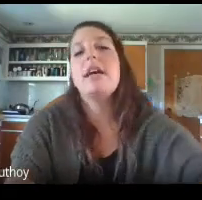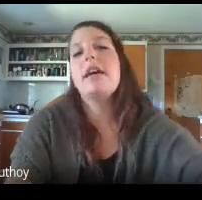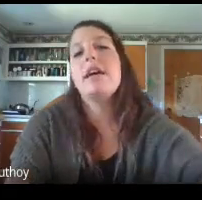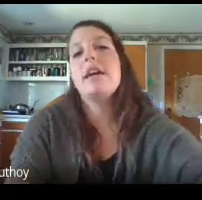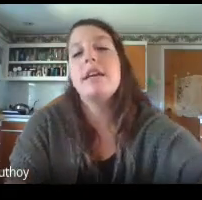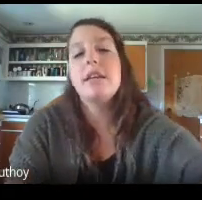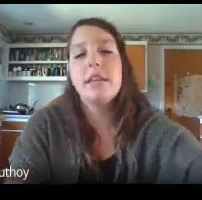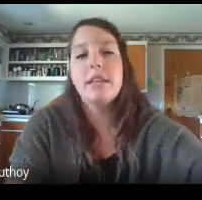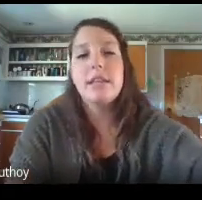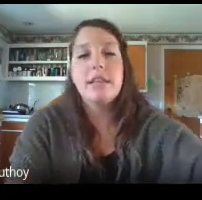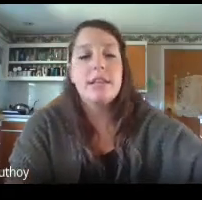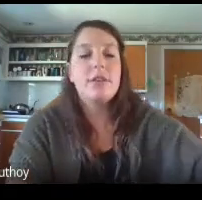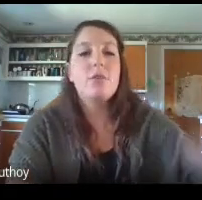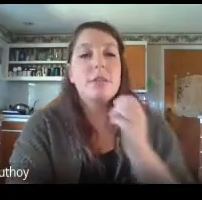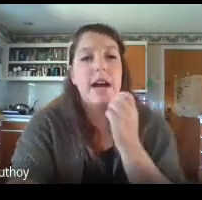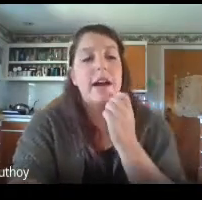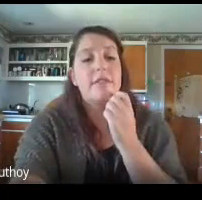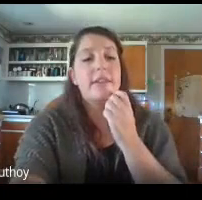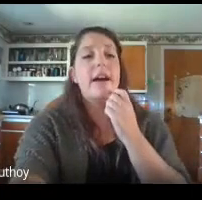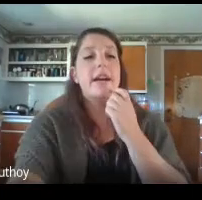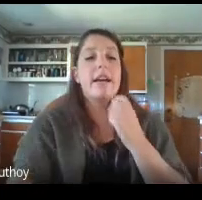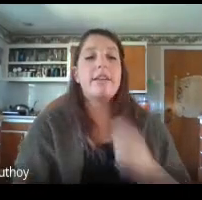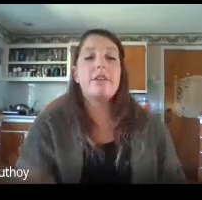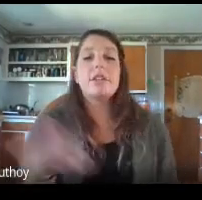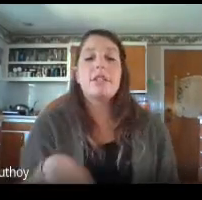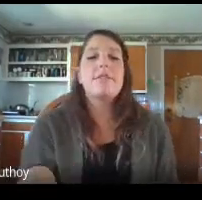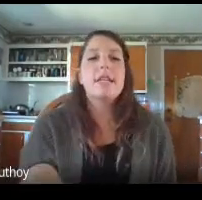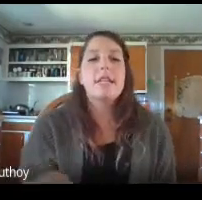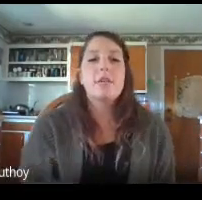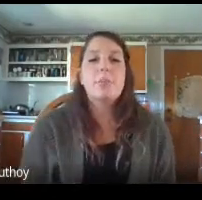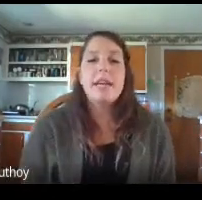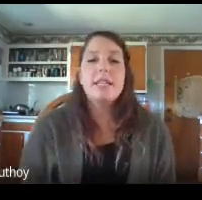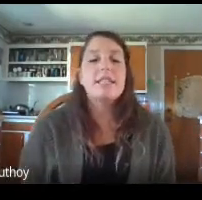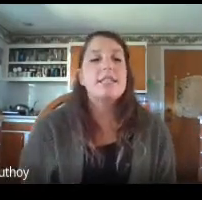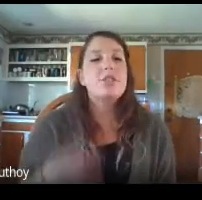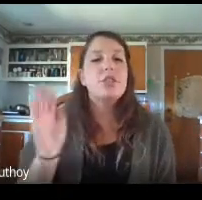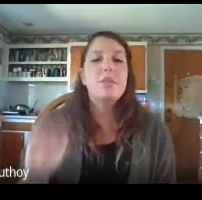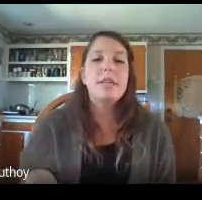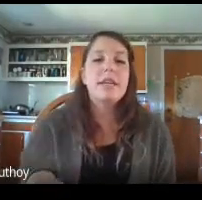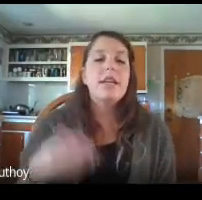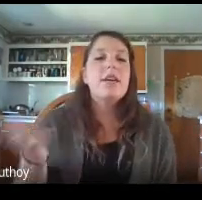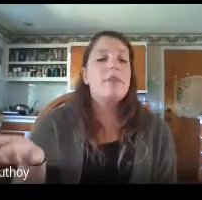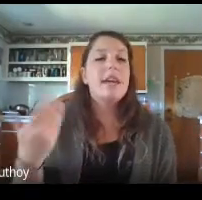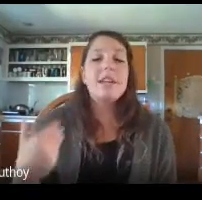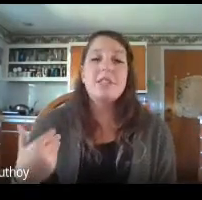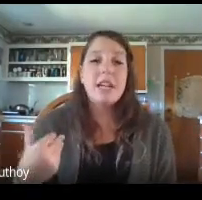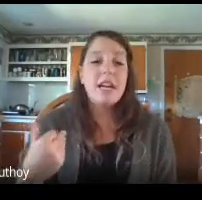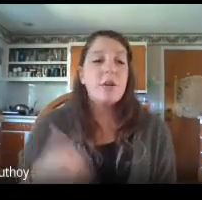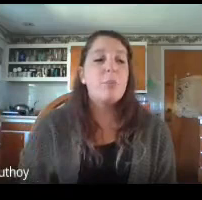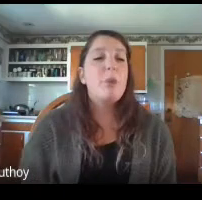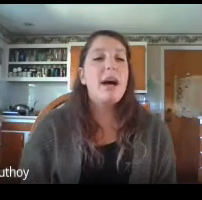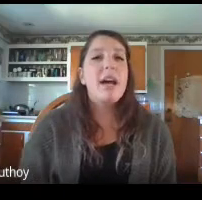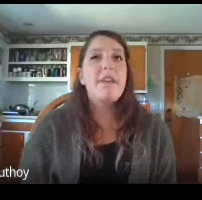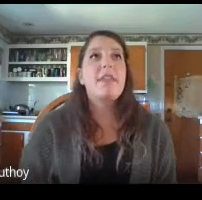is a Google Doc for that, and you're going to start filling in the blanks. This should be from last